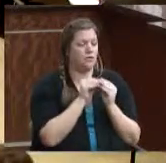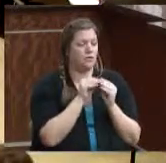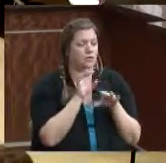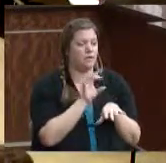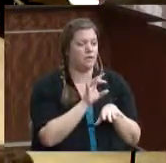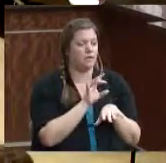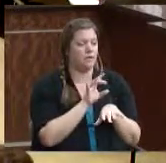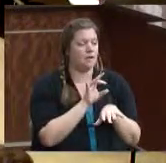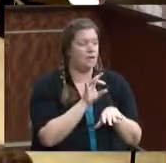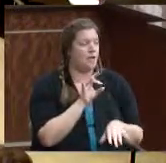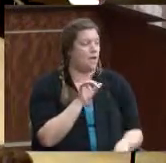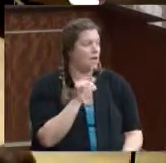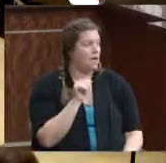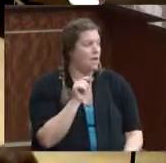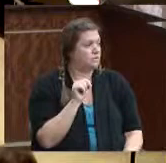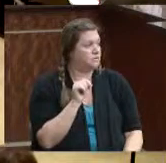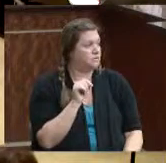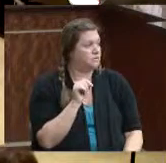at